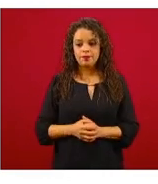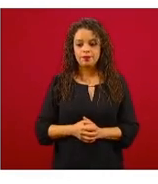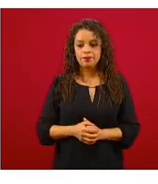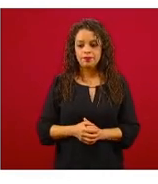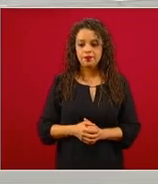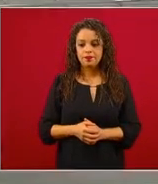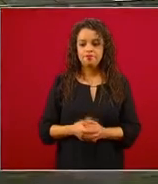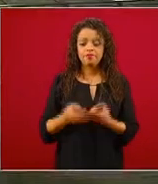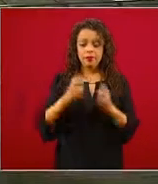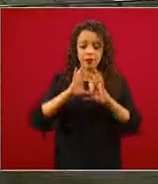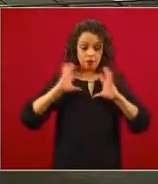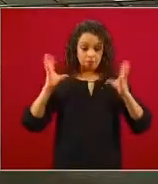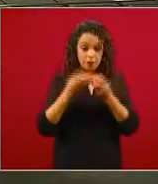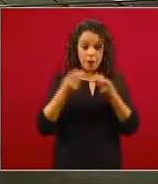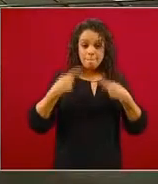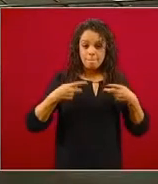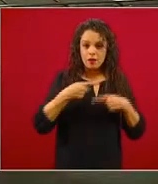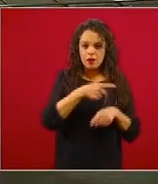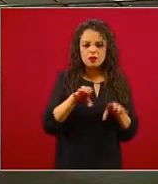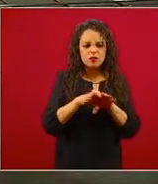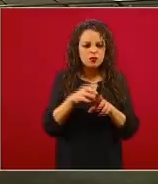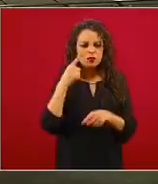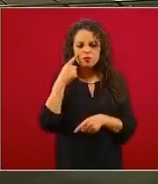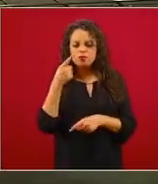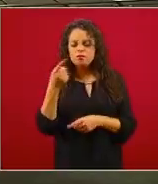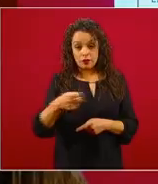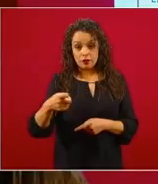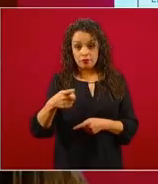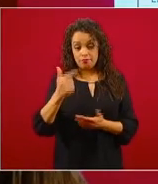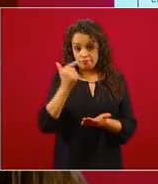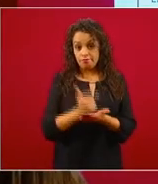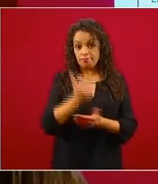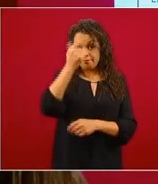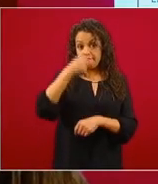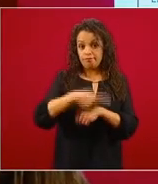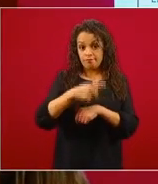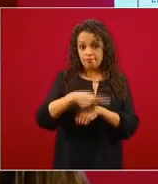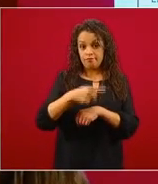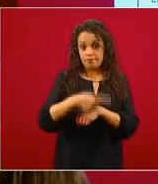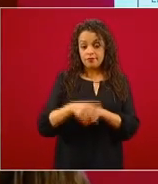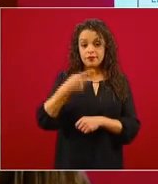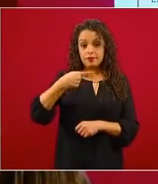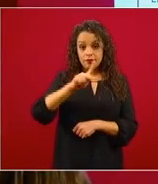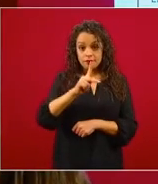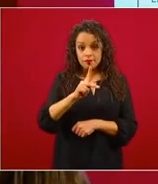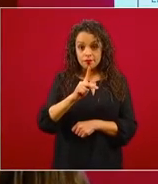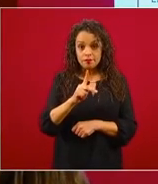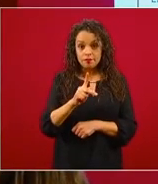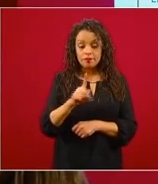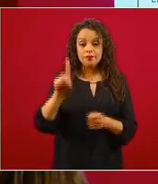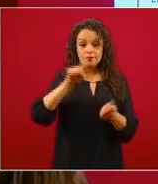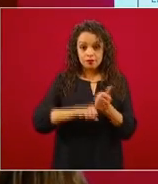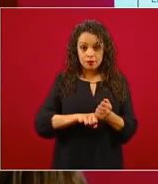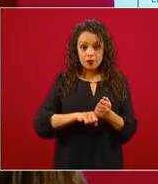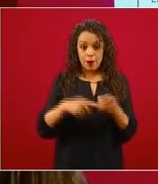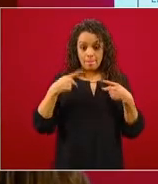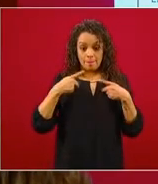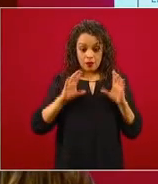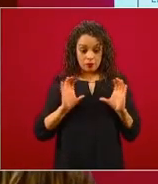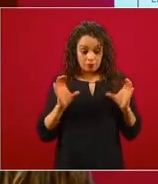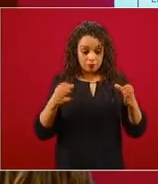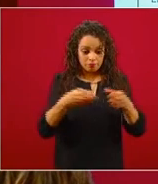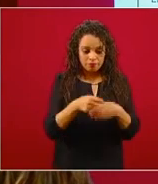likely to have a serious version of COVID. But there are few of these people within the